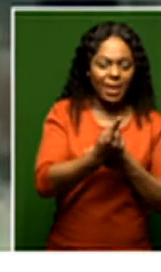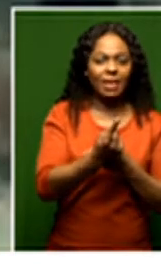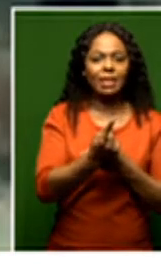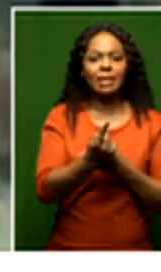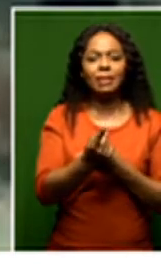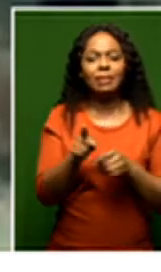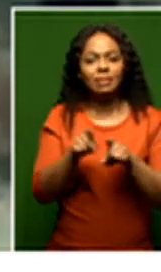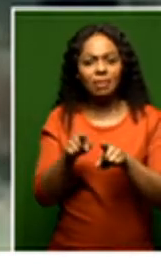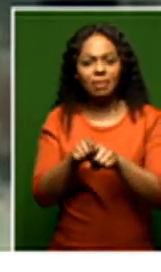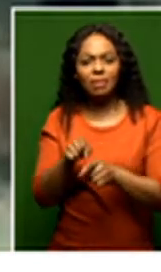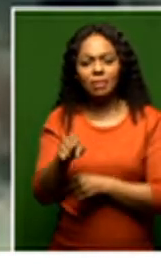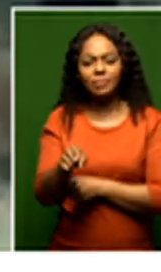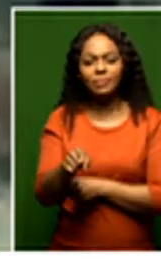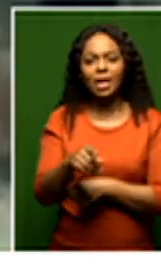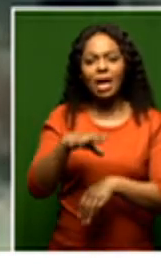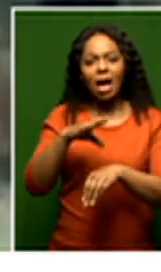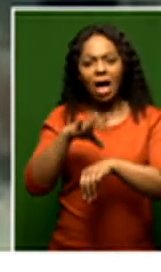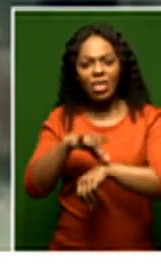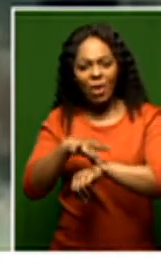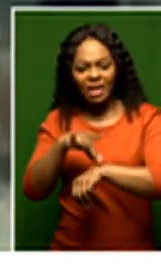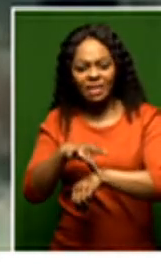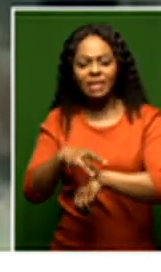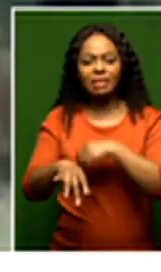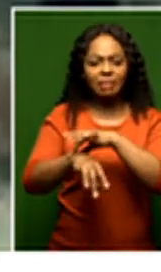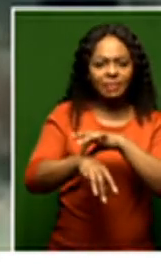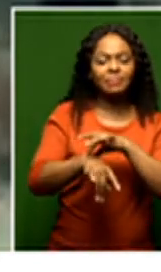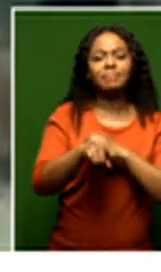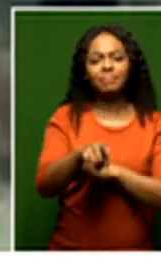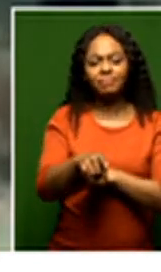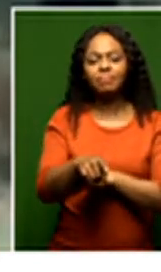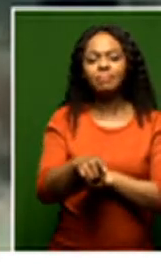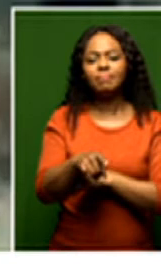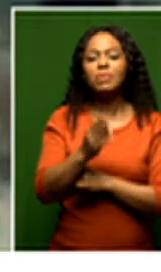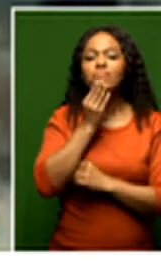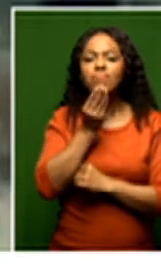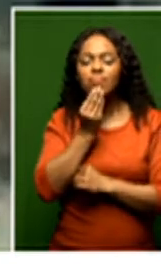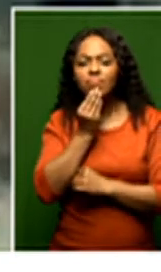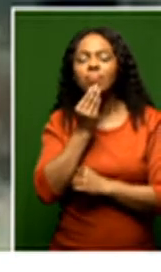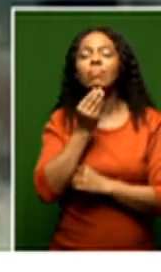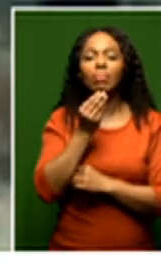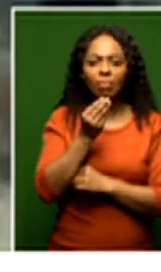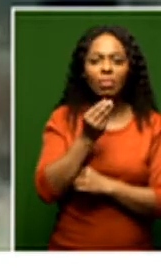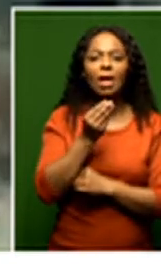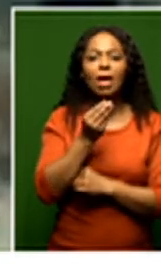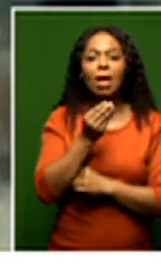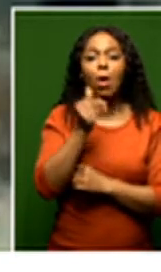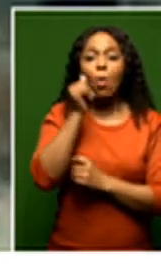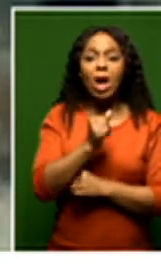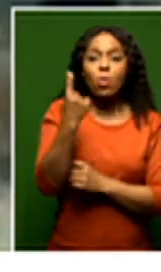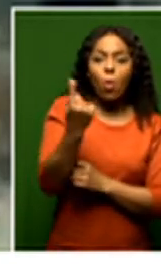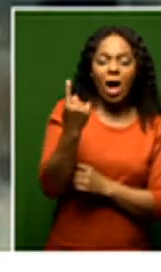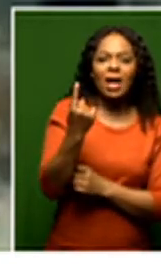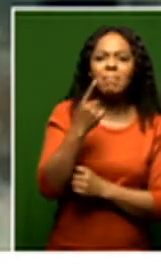of osteoarthritis, of diabetes, and also when one is